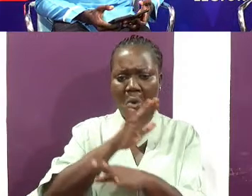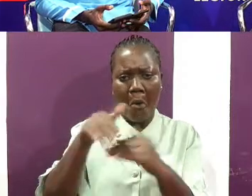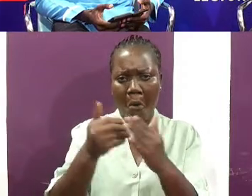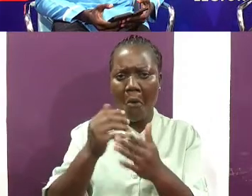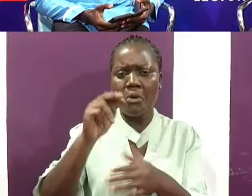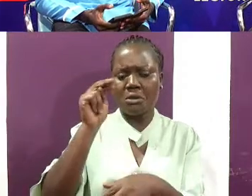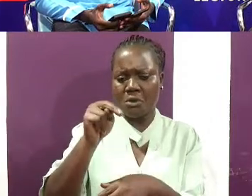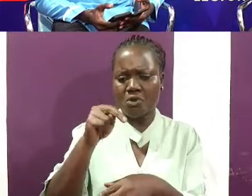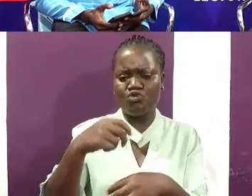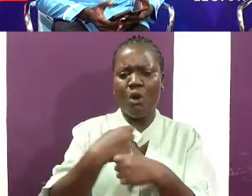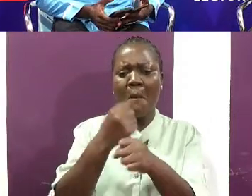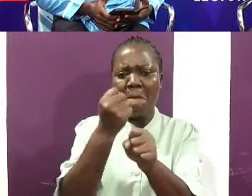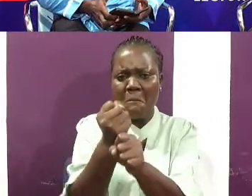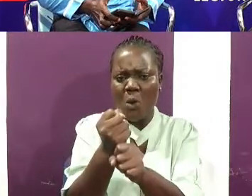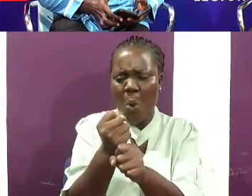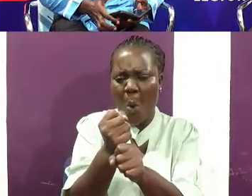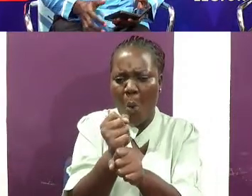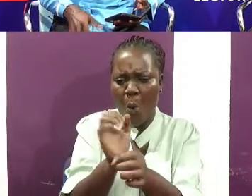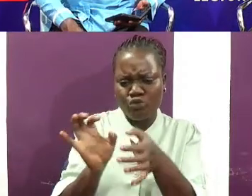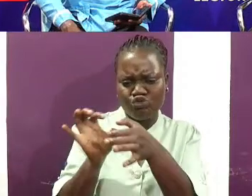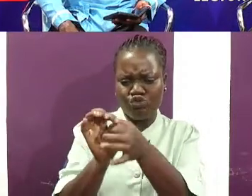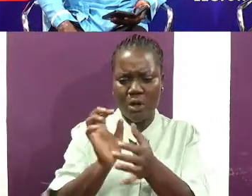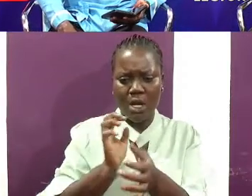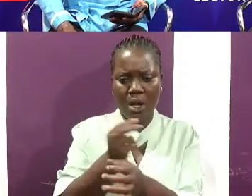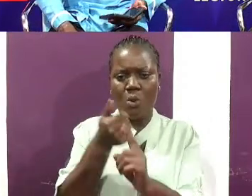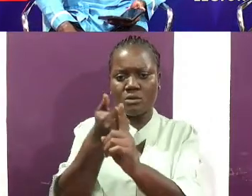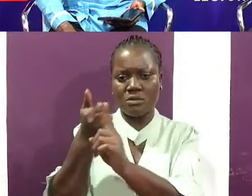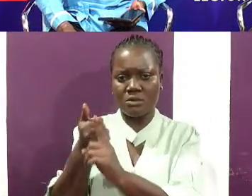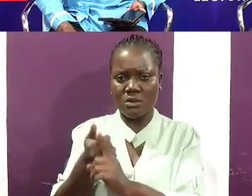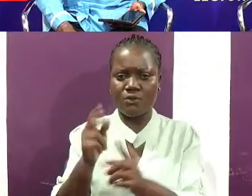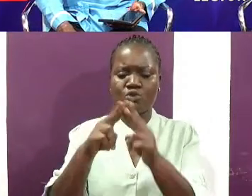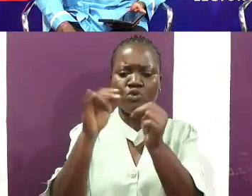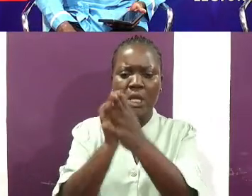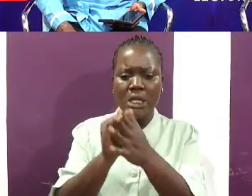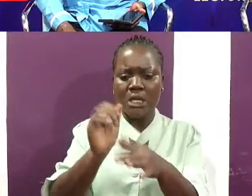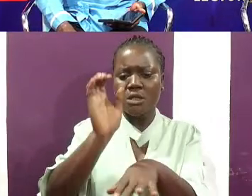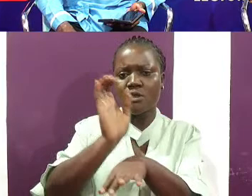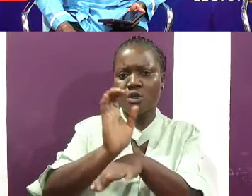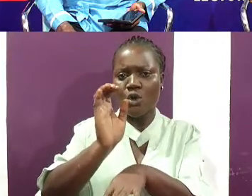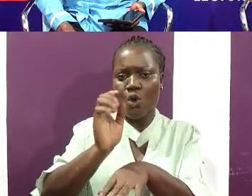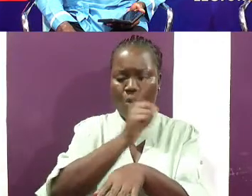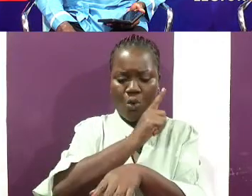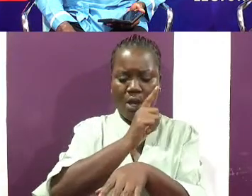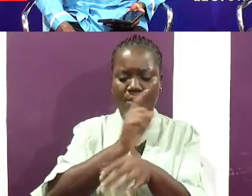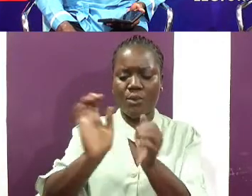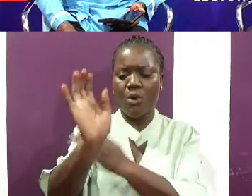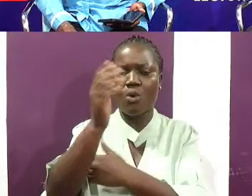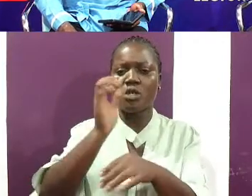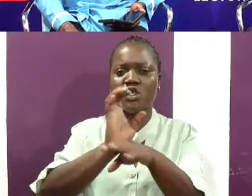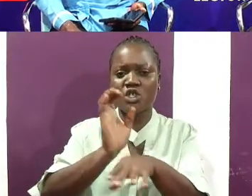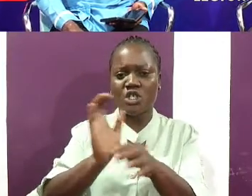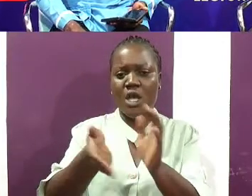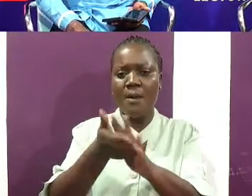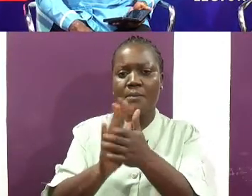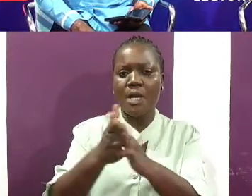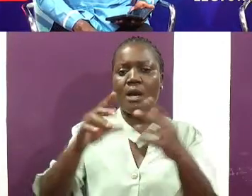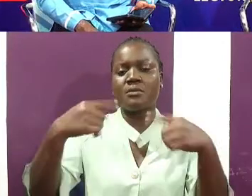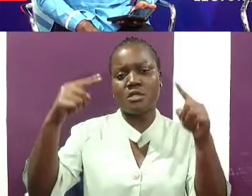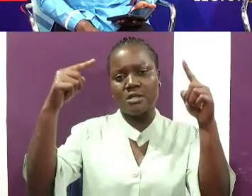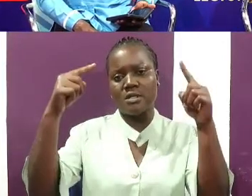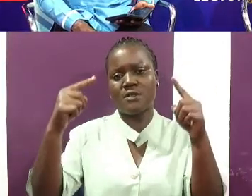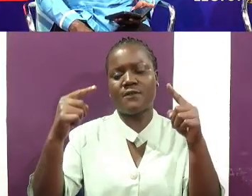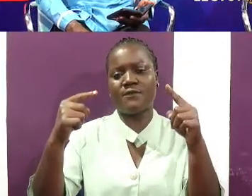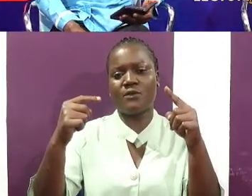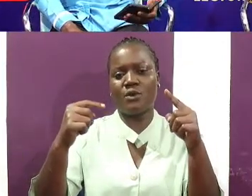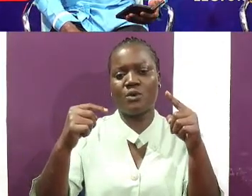eyi enum ye say eye no sade a anima ebetimi akoye e de amaye me da mu nyina ase onyakopon hira mo kopi mi se ebe se ehibiem